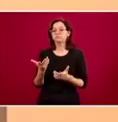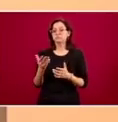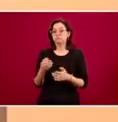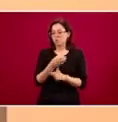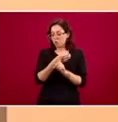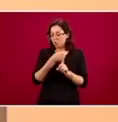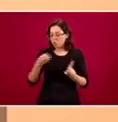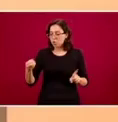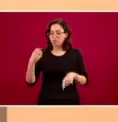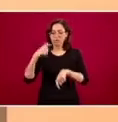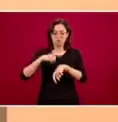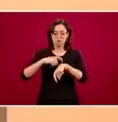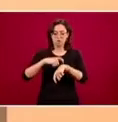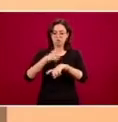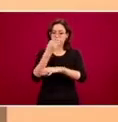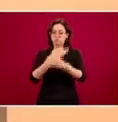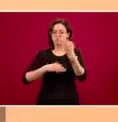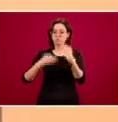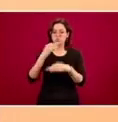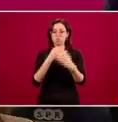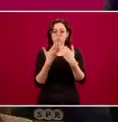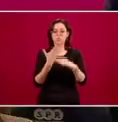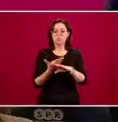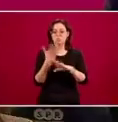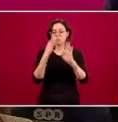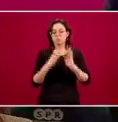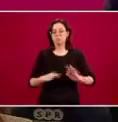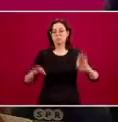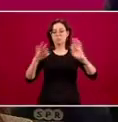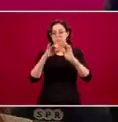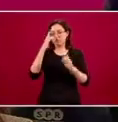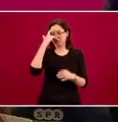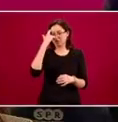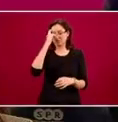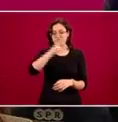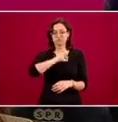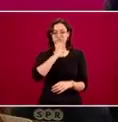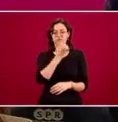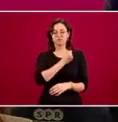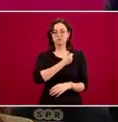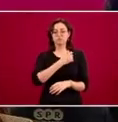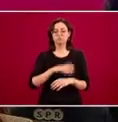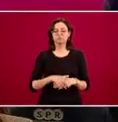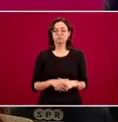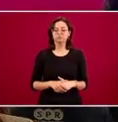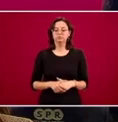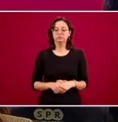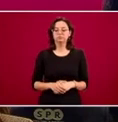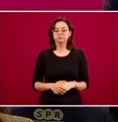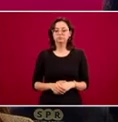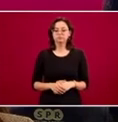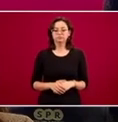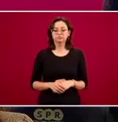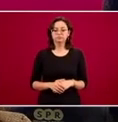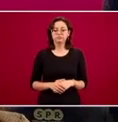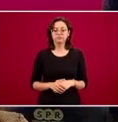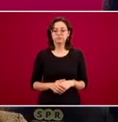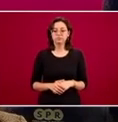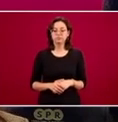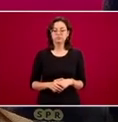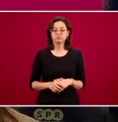greatly improve our mental and physical health is one that doesn't require hospitals. We can do it